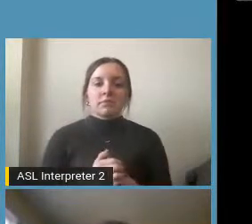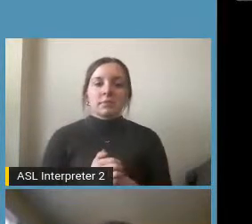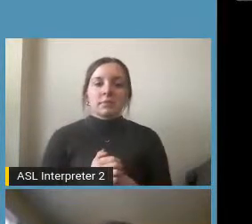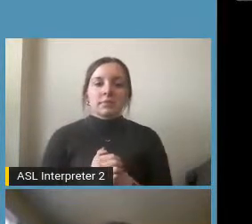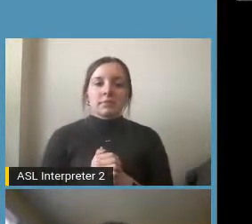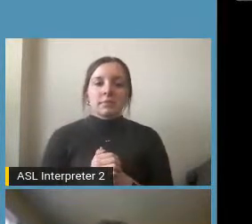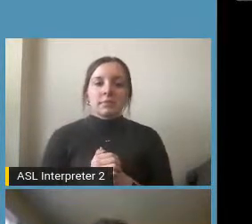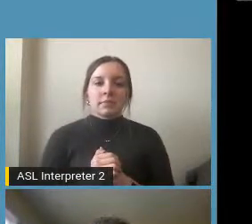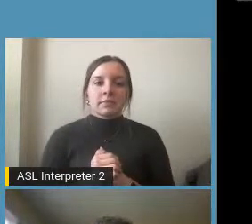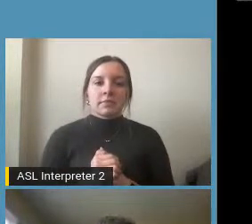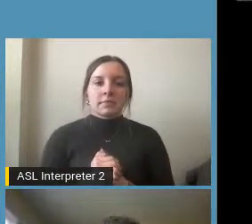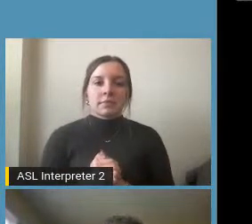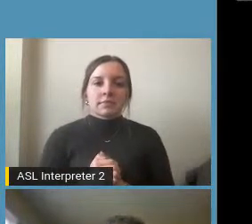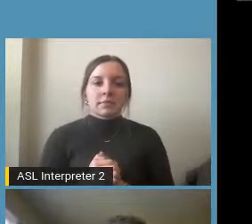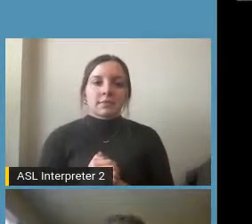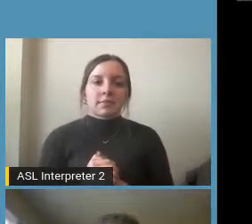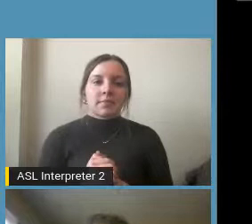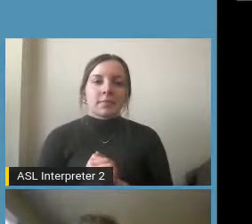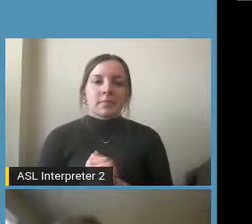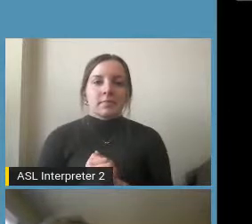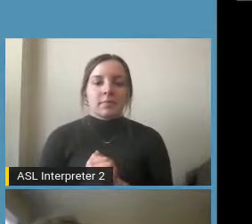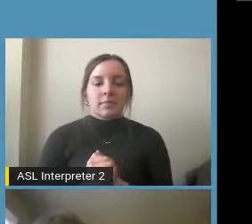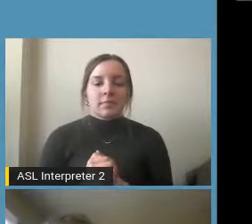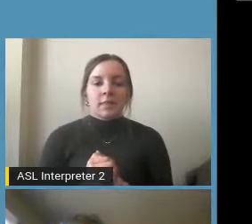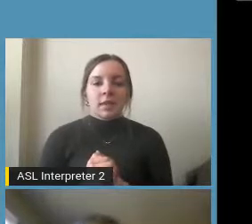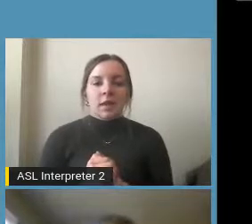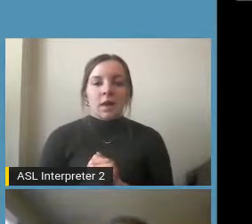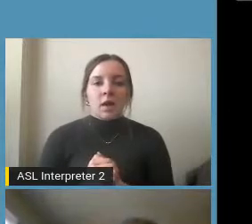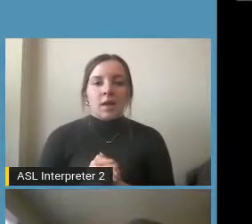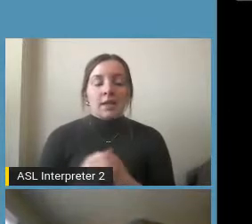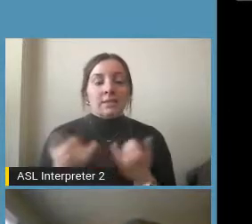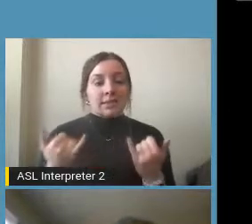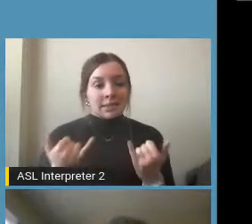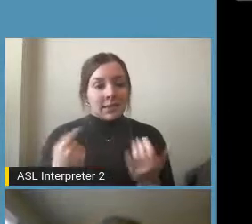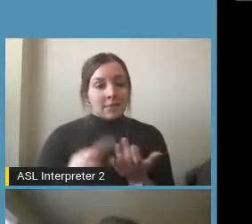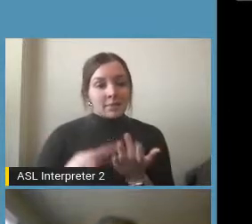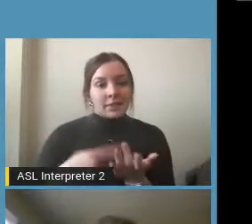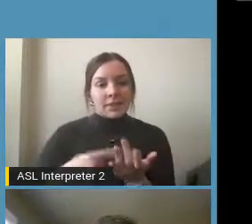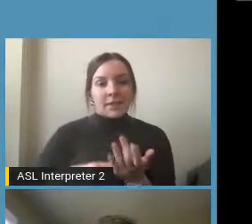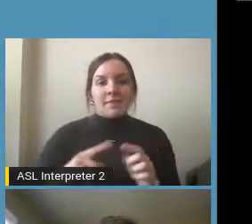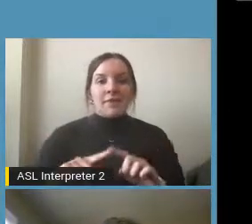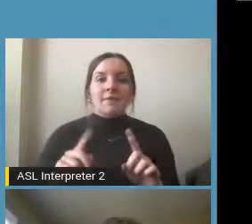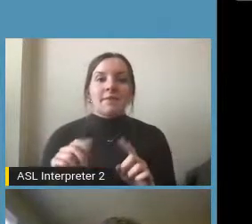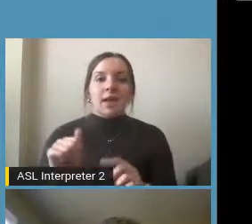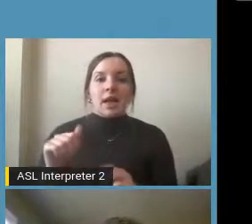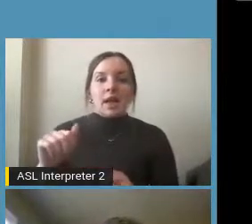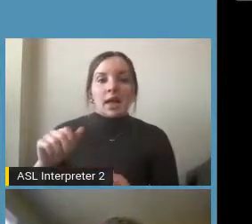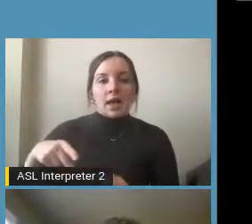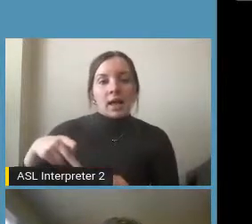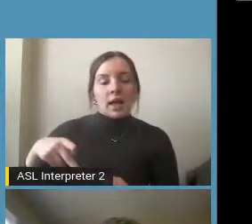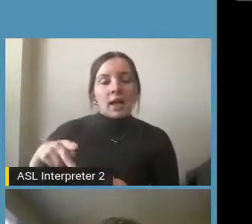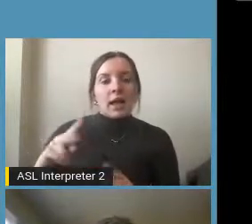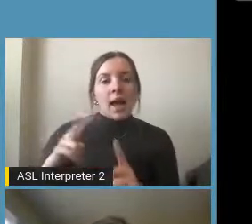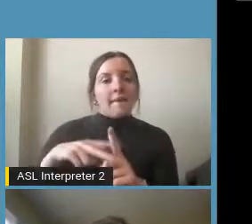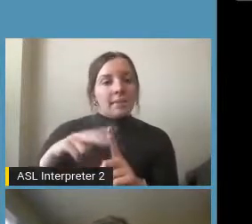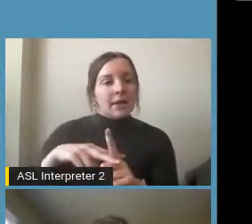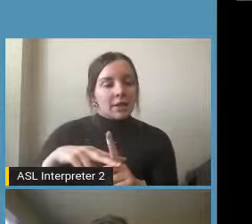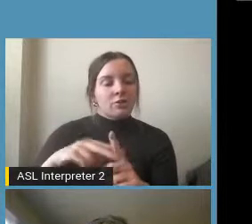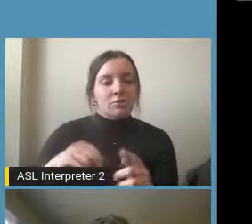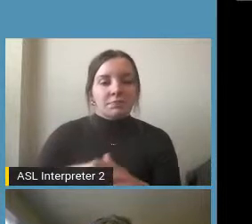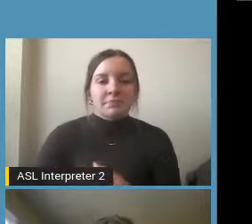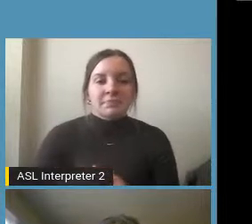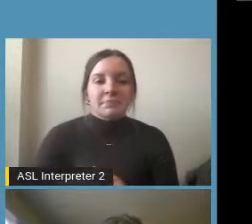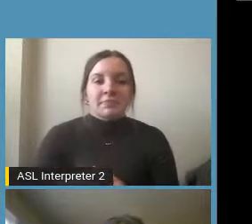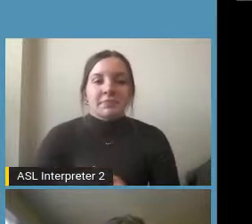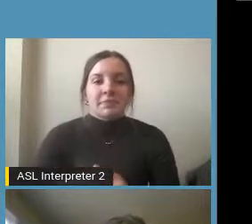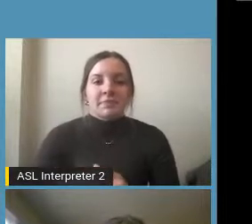an overview of the applications that we're going to talk about today: digital archiving, online collections, open source distribution,